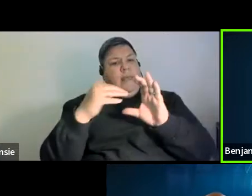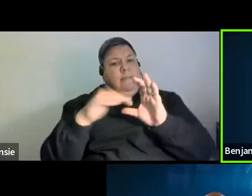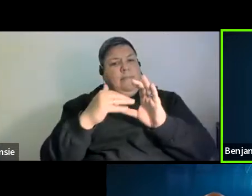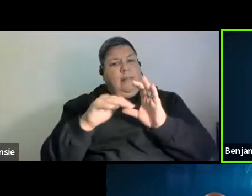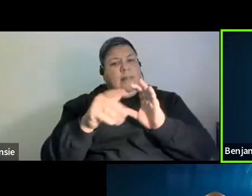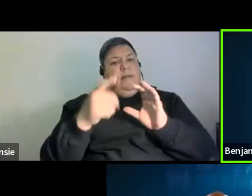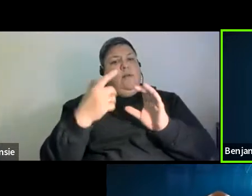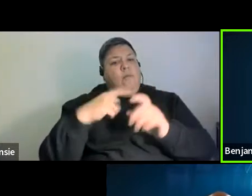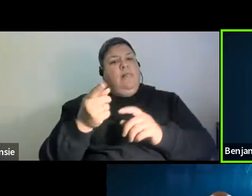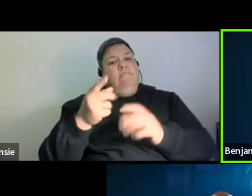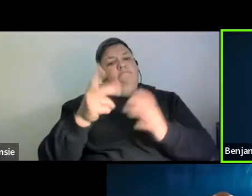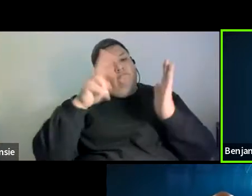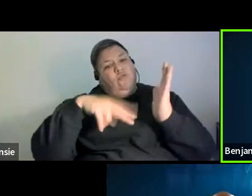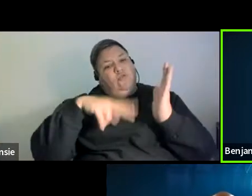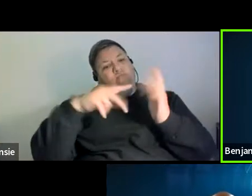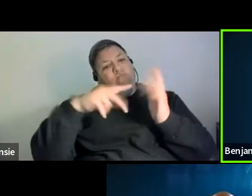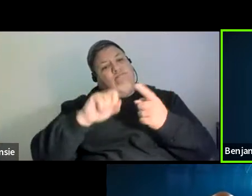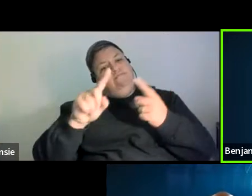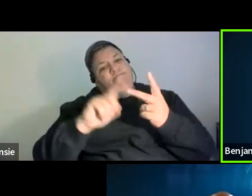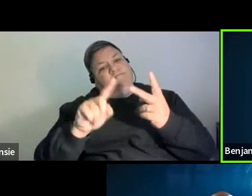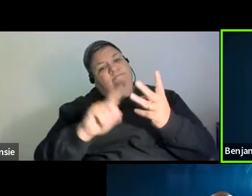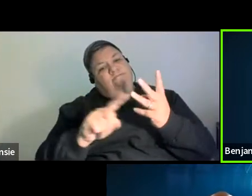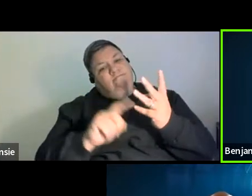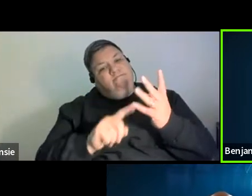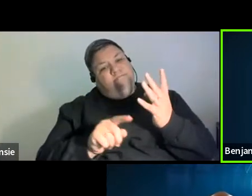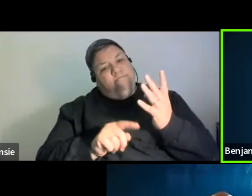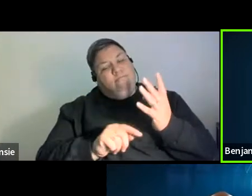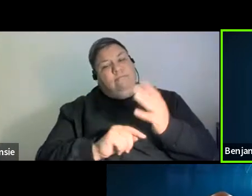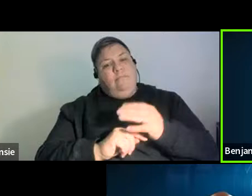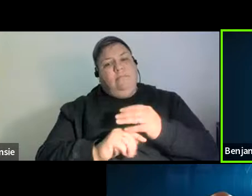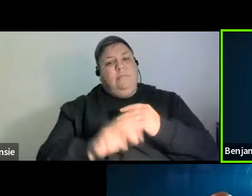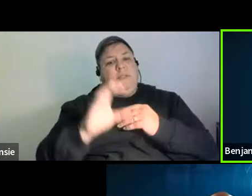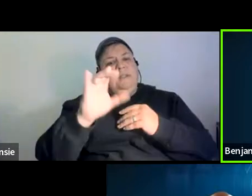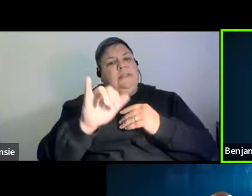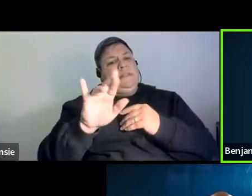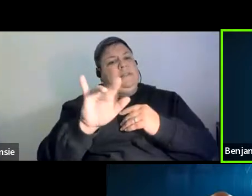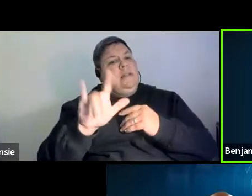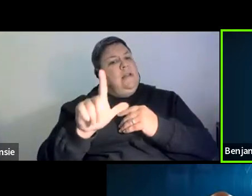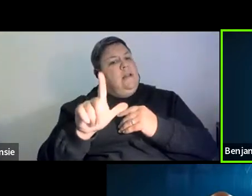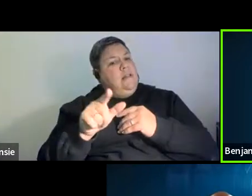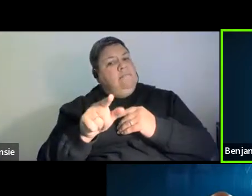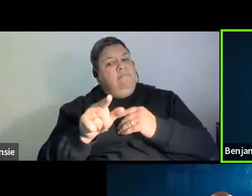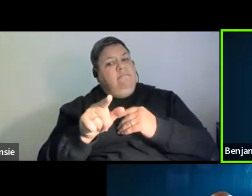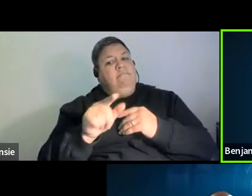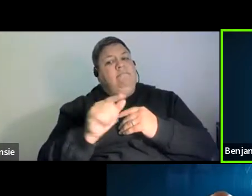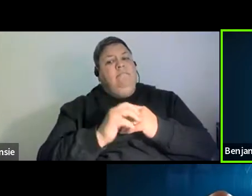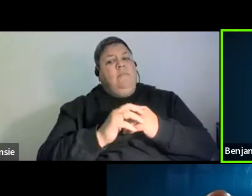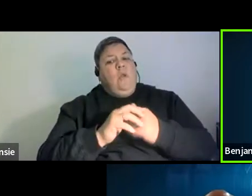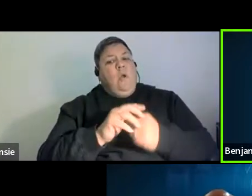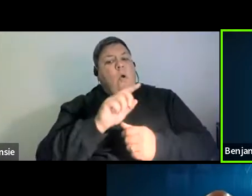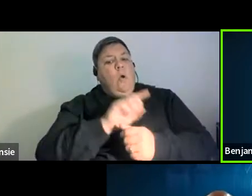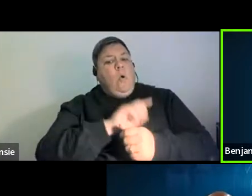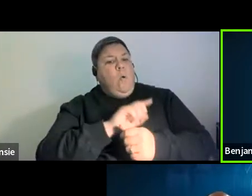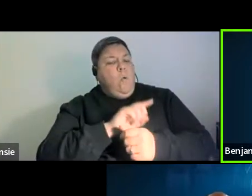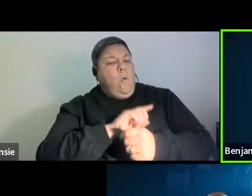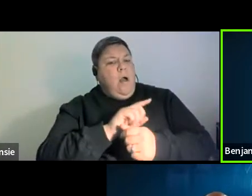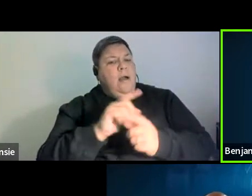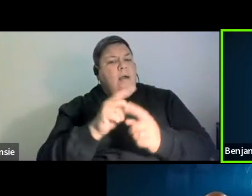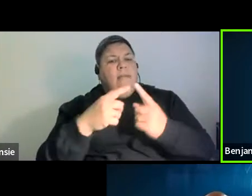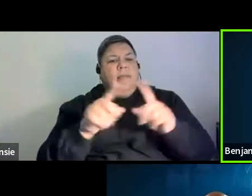to you one by one. Cyril, this question is for you. The question is, why does SARS